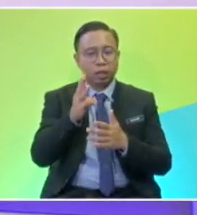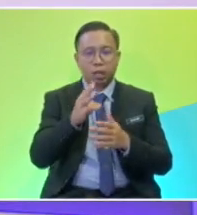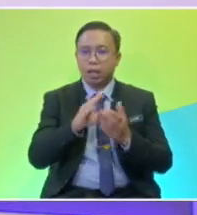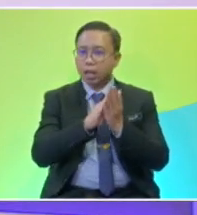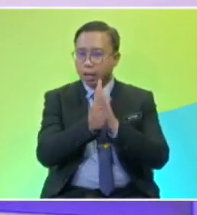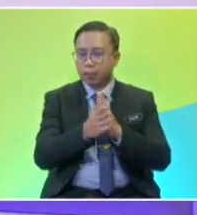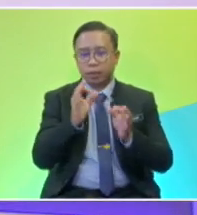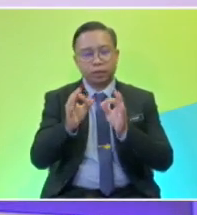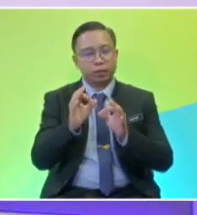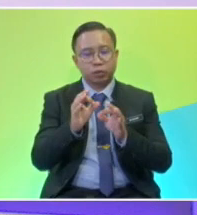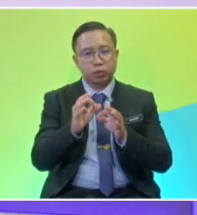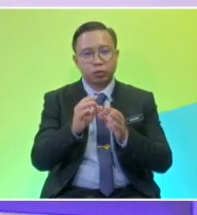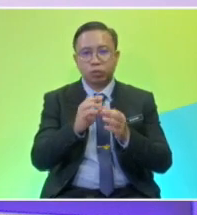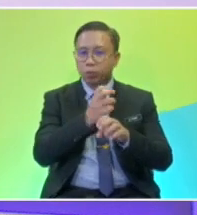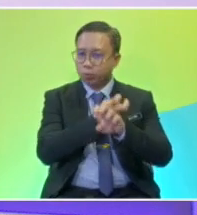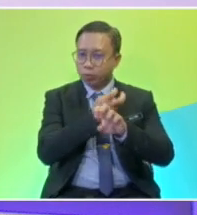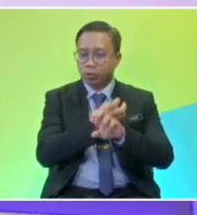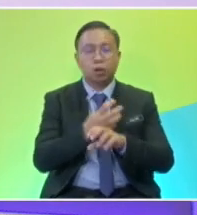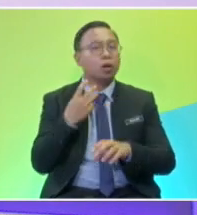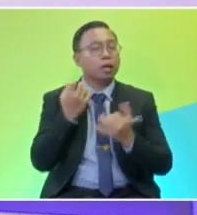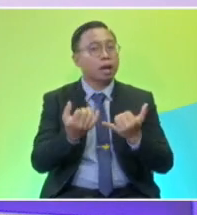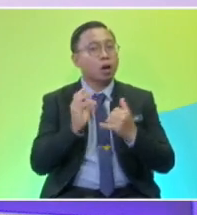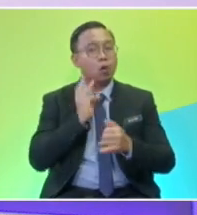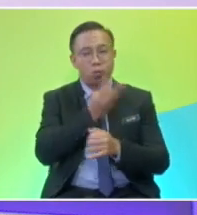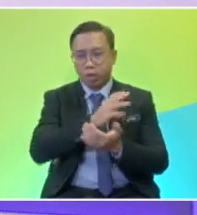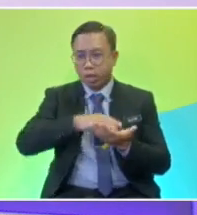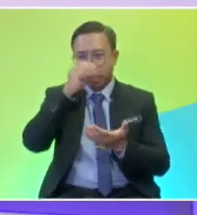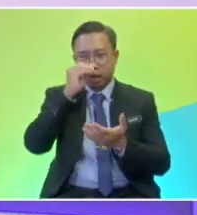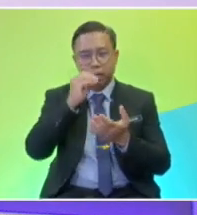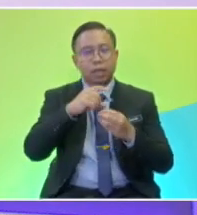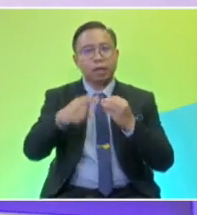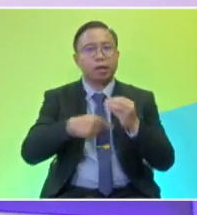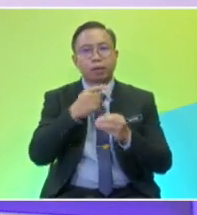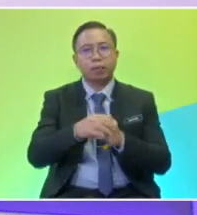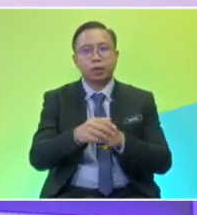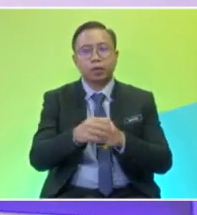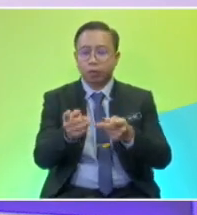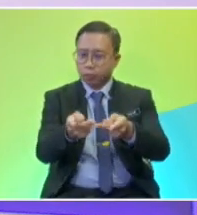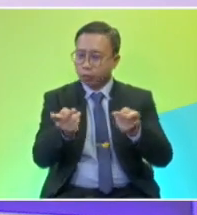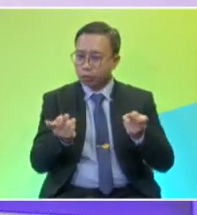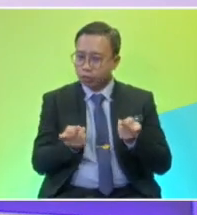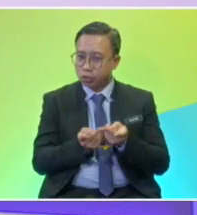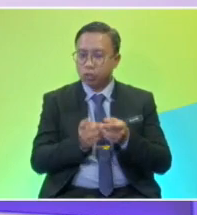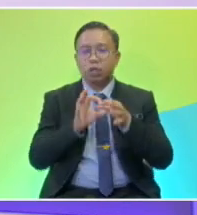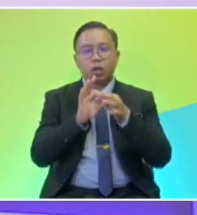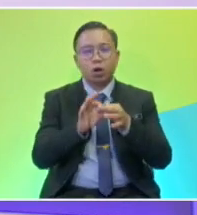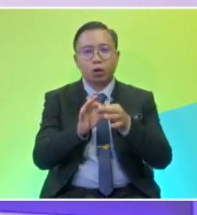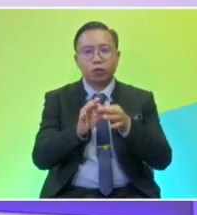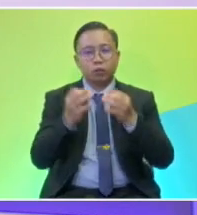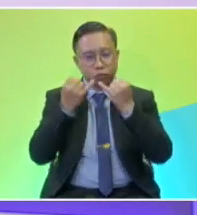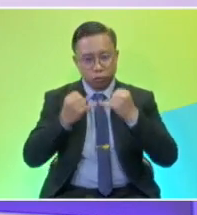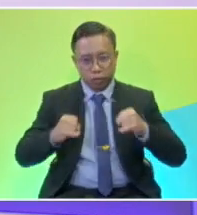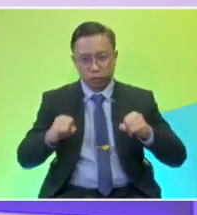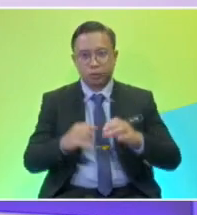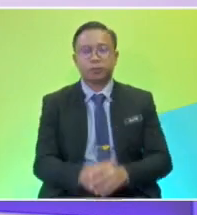for today, after this, we are going to learn about positions of joints. Position of joints.